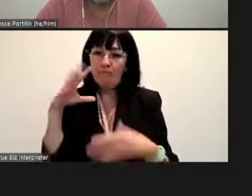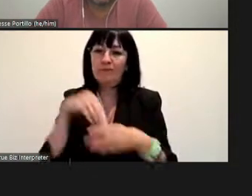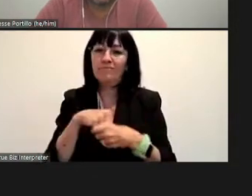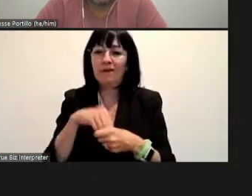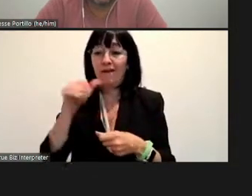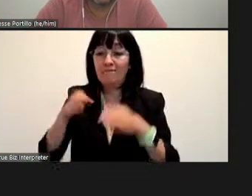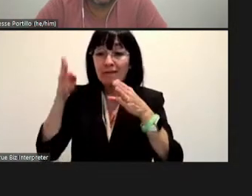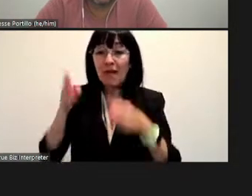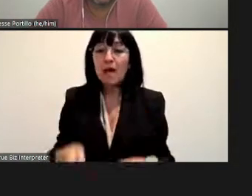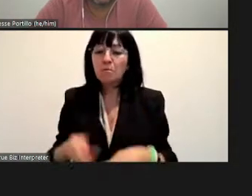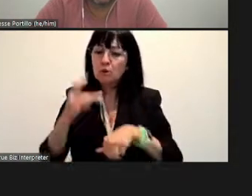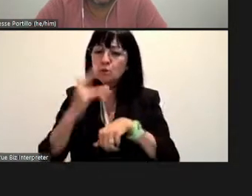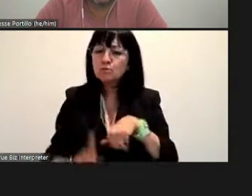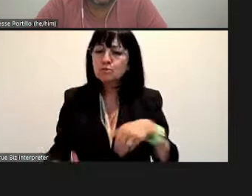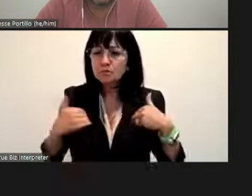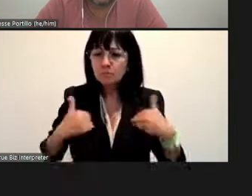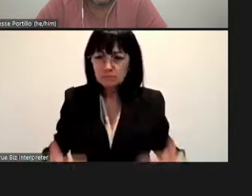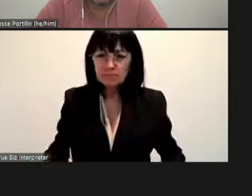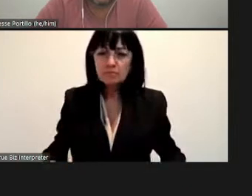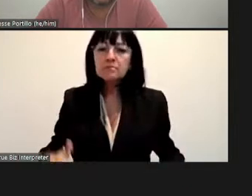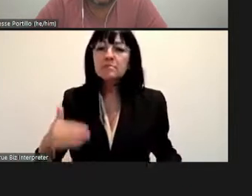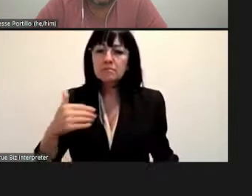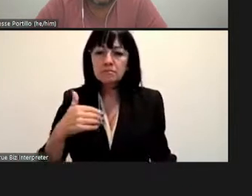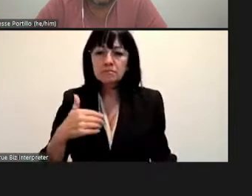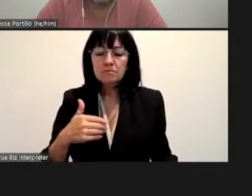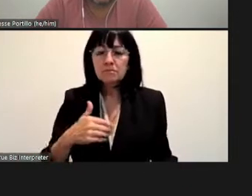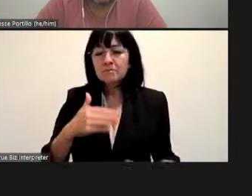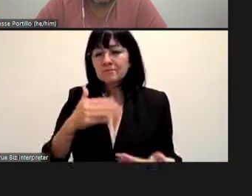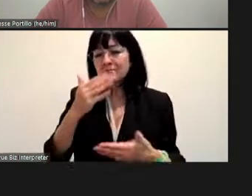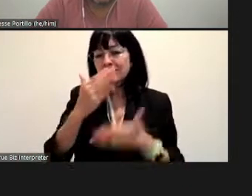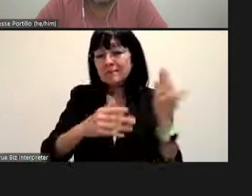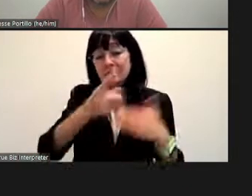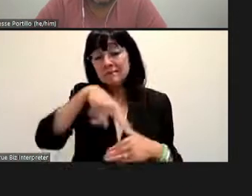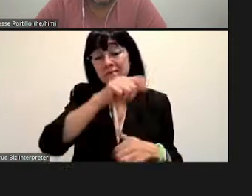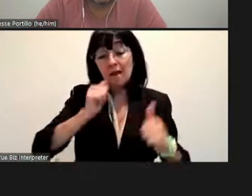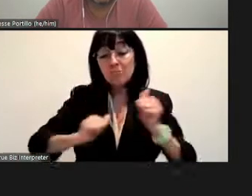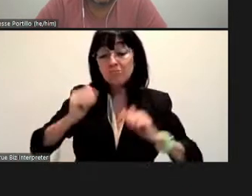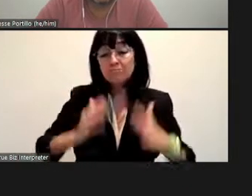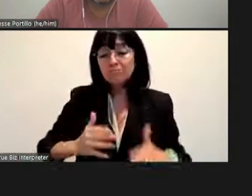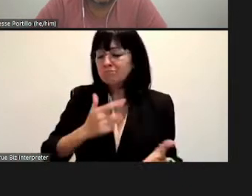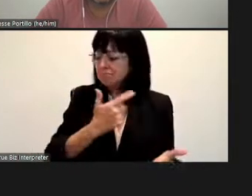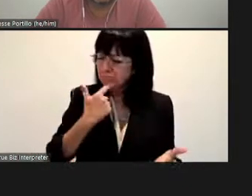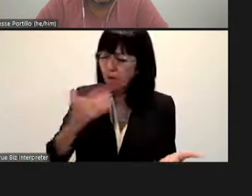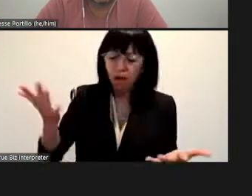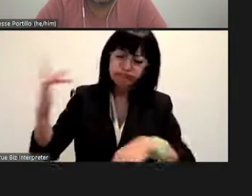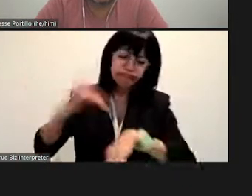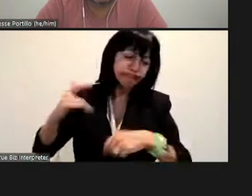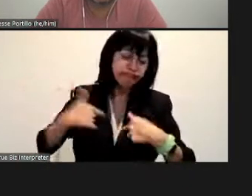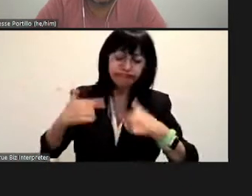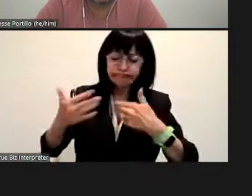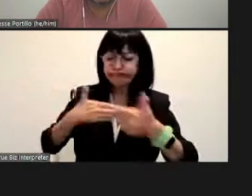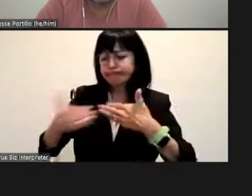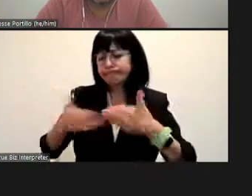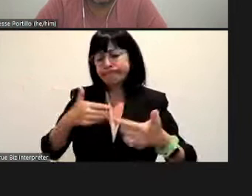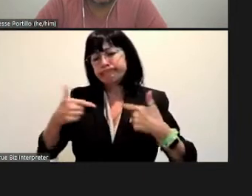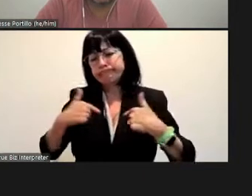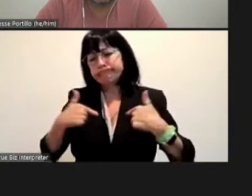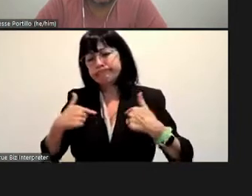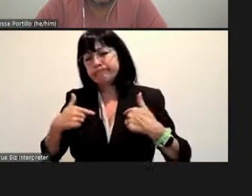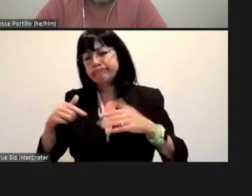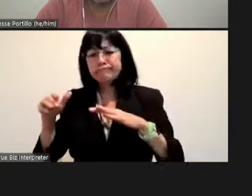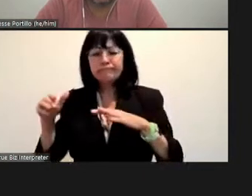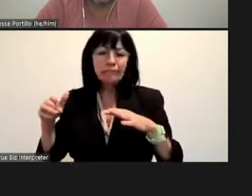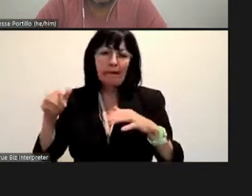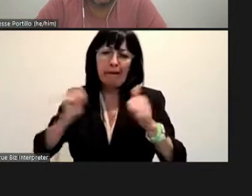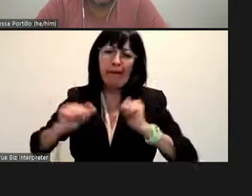I frequently encounter performers who are like, oh, you can do whatever, you can touch me, it's fine. Like, I get it, I'm an actor, which is all very well and